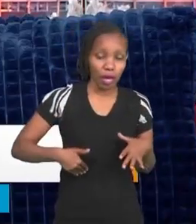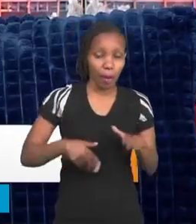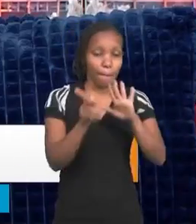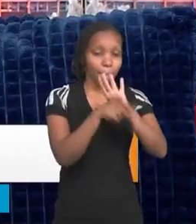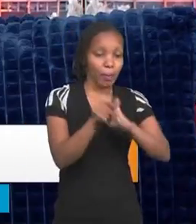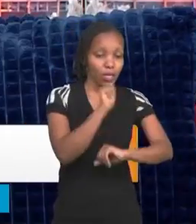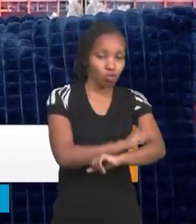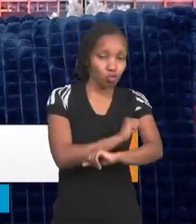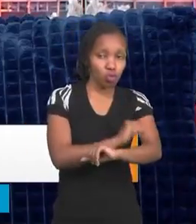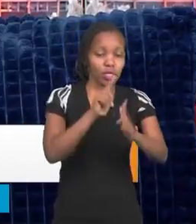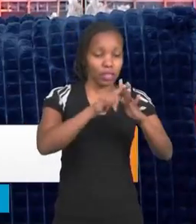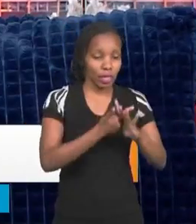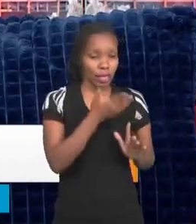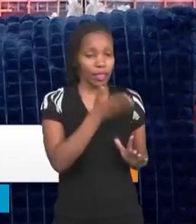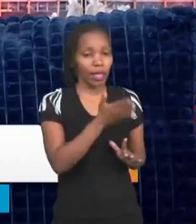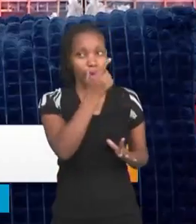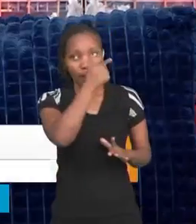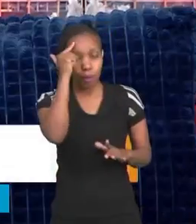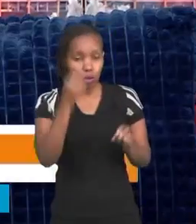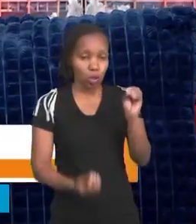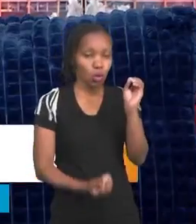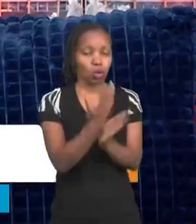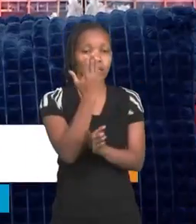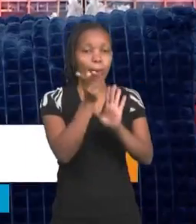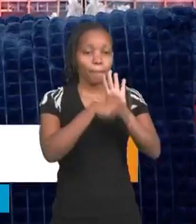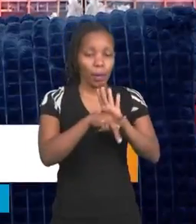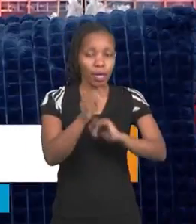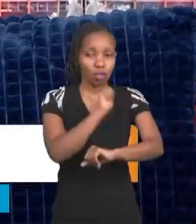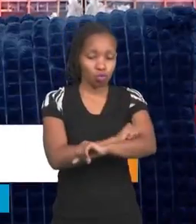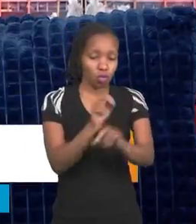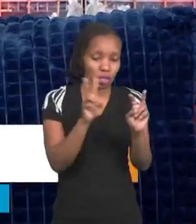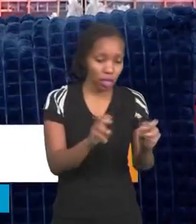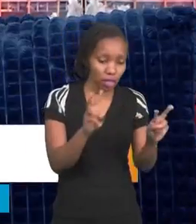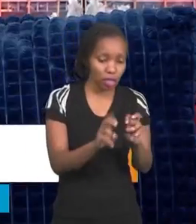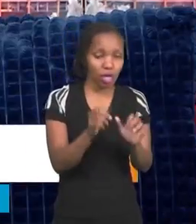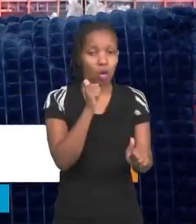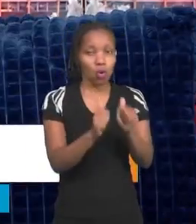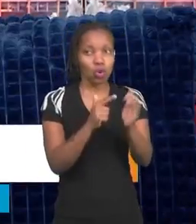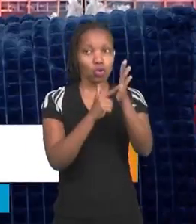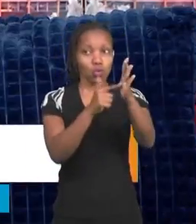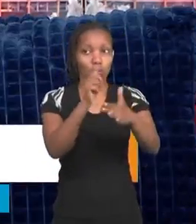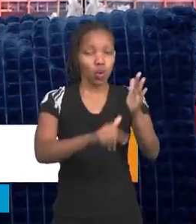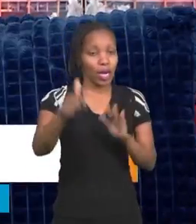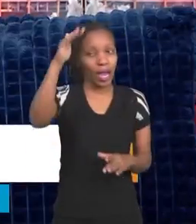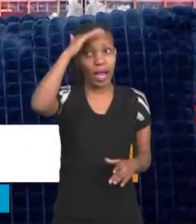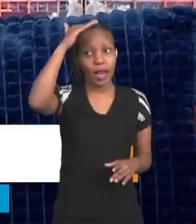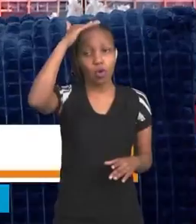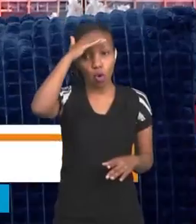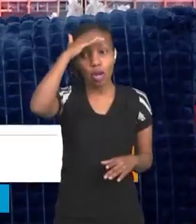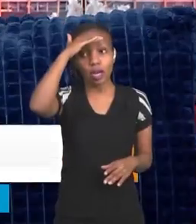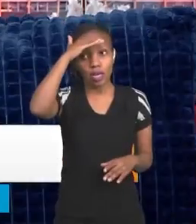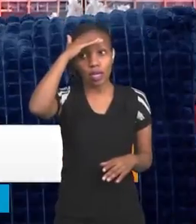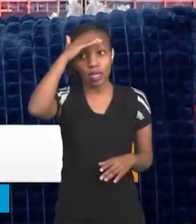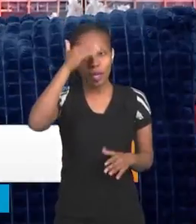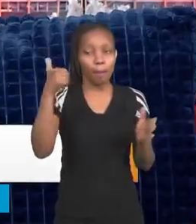primary school, because we recently just launched the primary school survey that is still showing that alcohol is